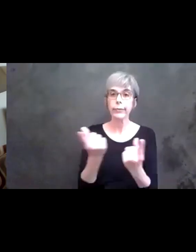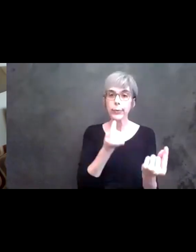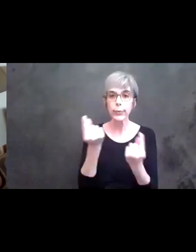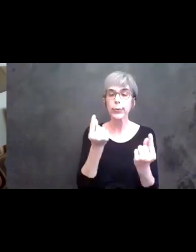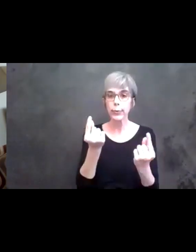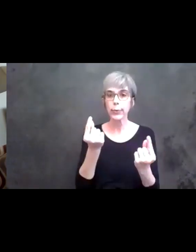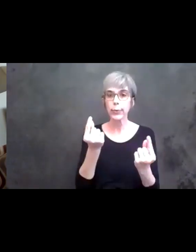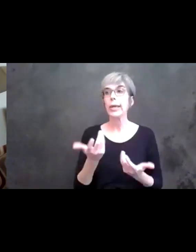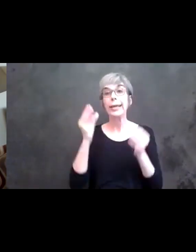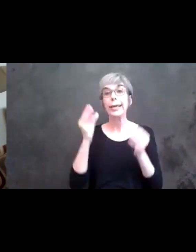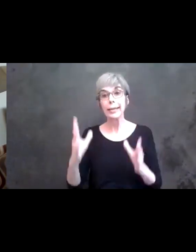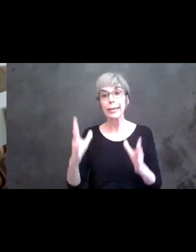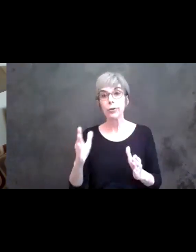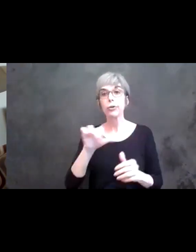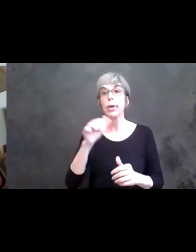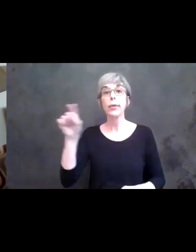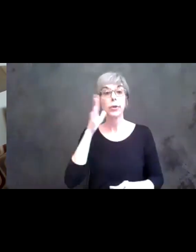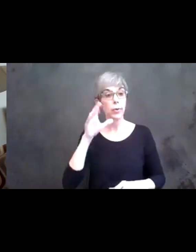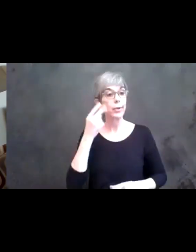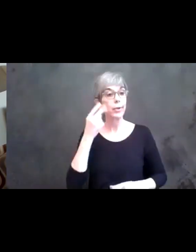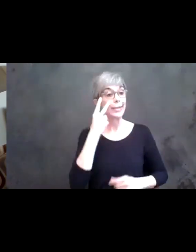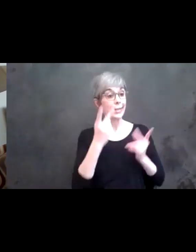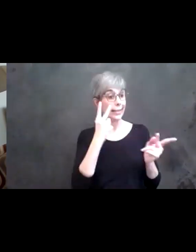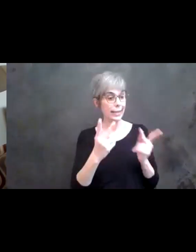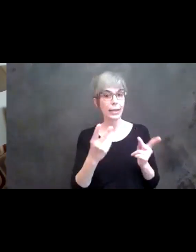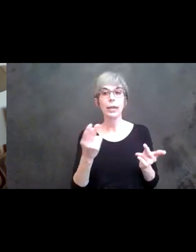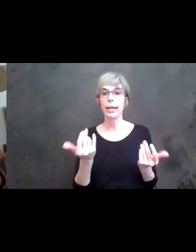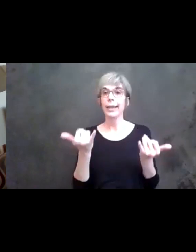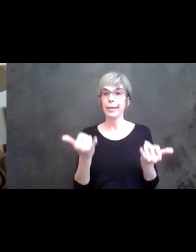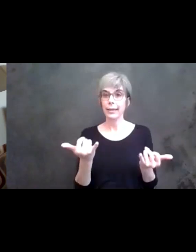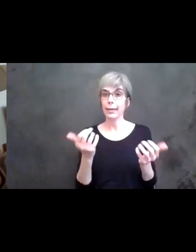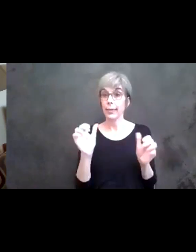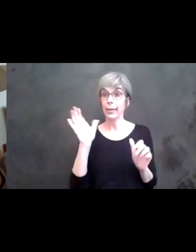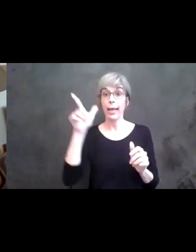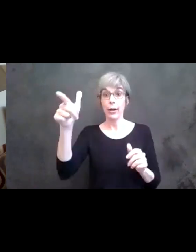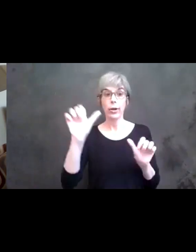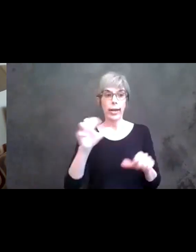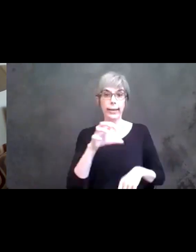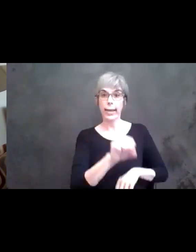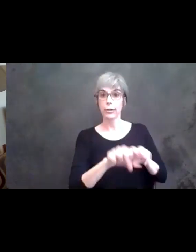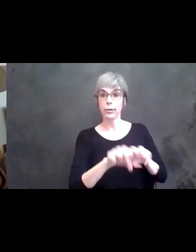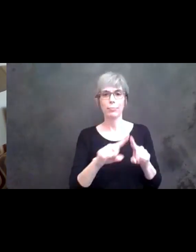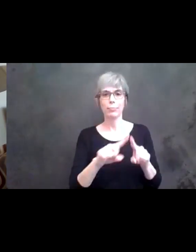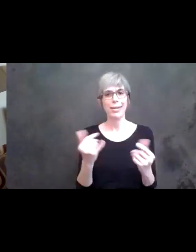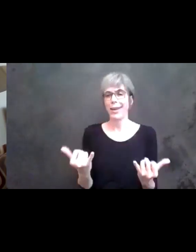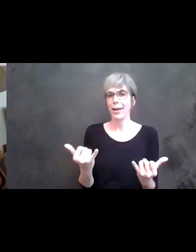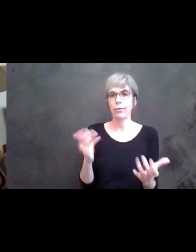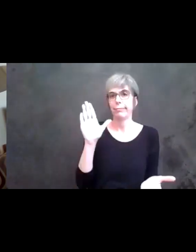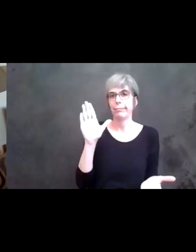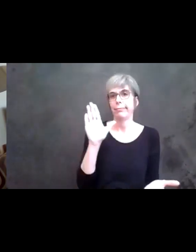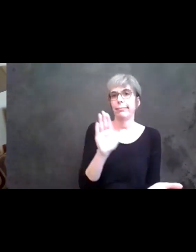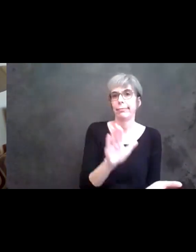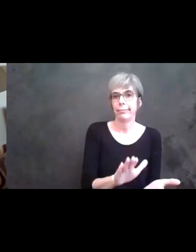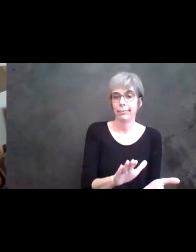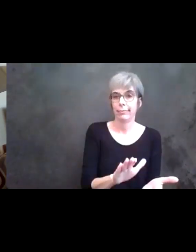you have spoken at all with DCFS lately or DHS, their numbers and reports have dropped. That doesn't mean child